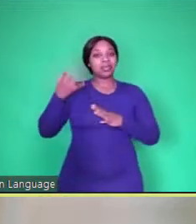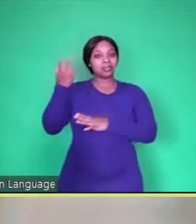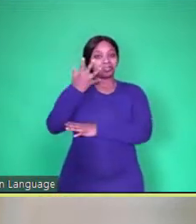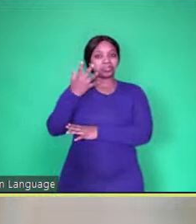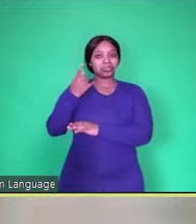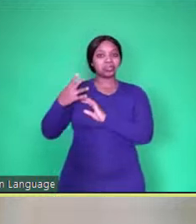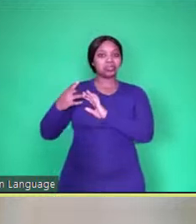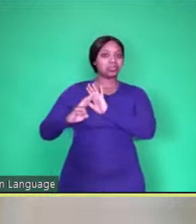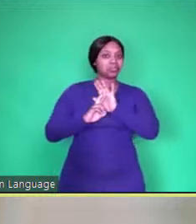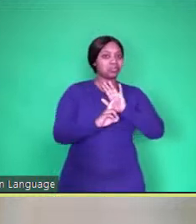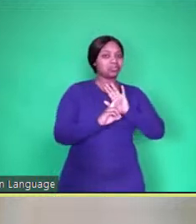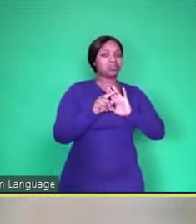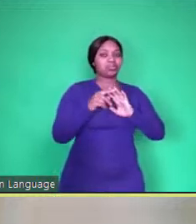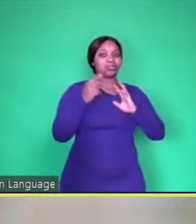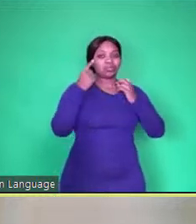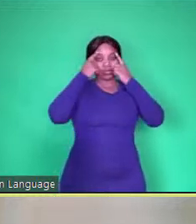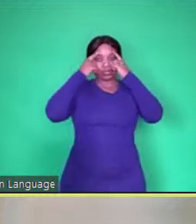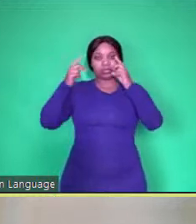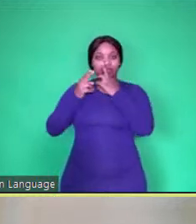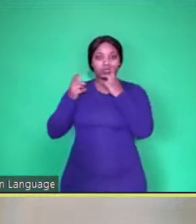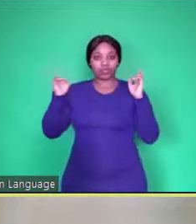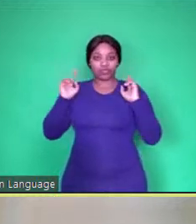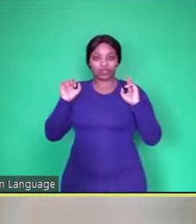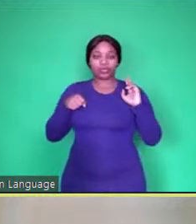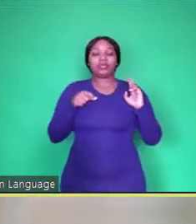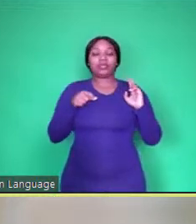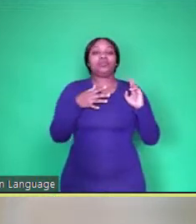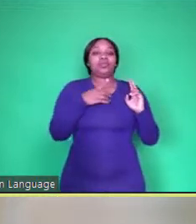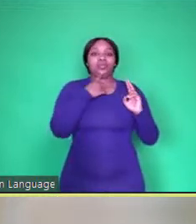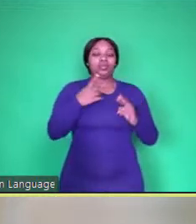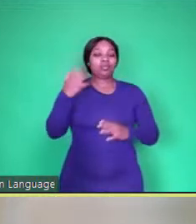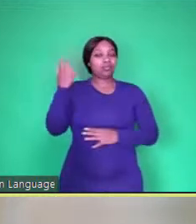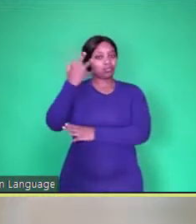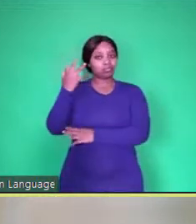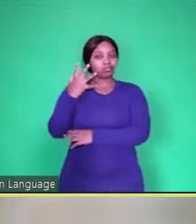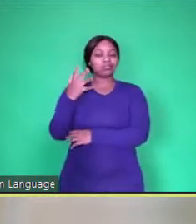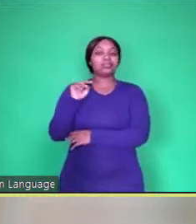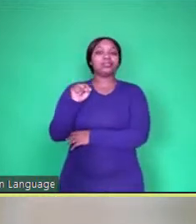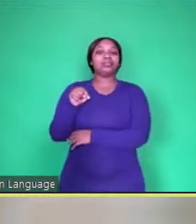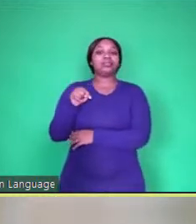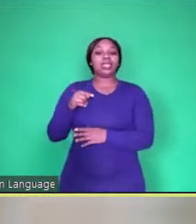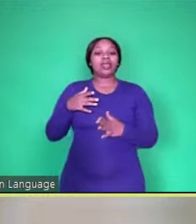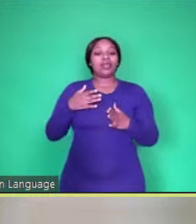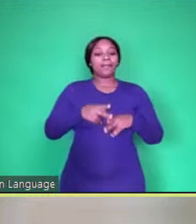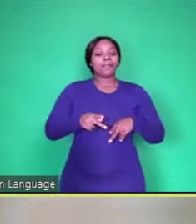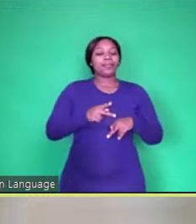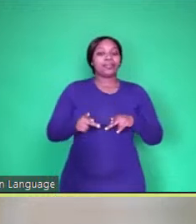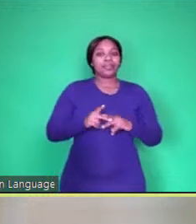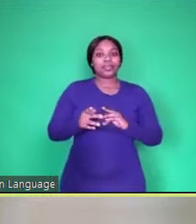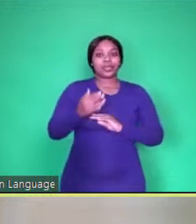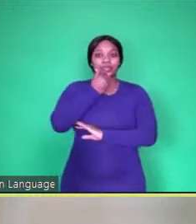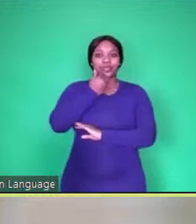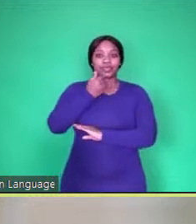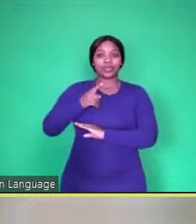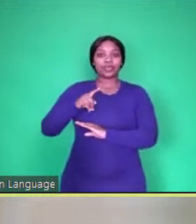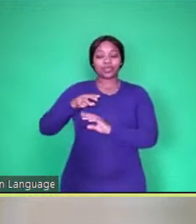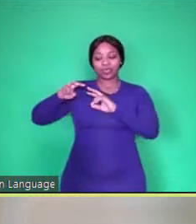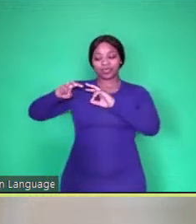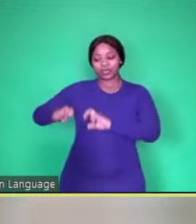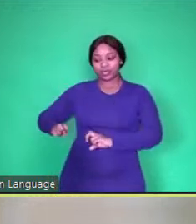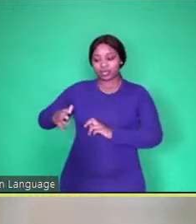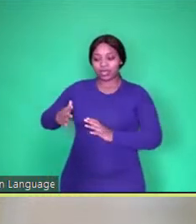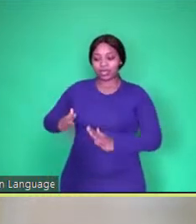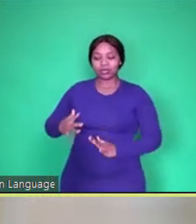And as Karen has said, the presentation was prepared by my principal investigator for the